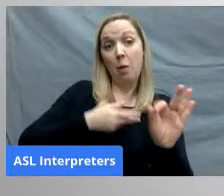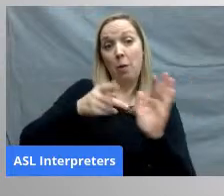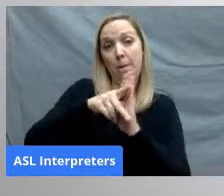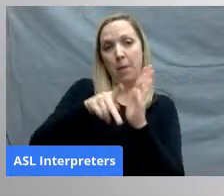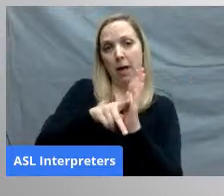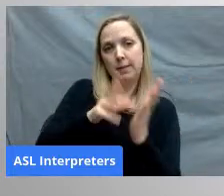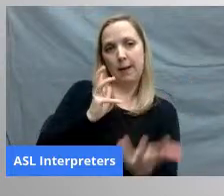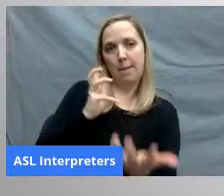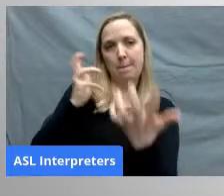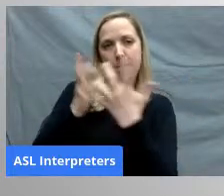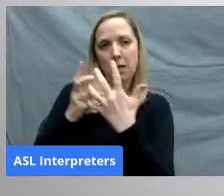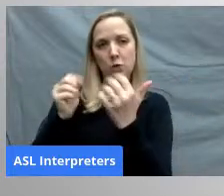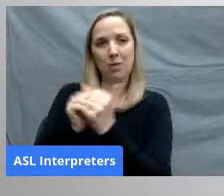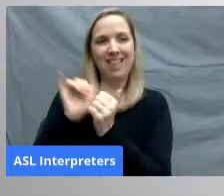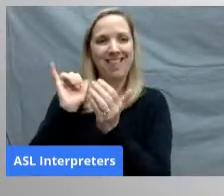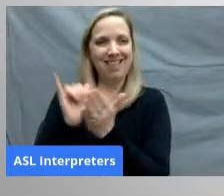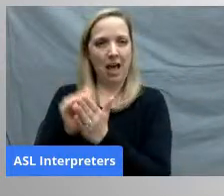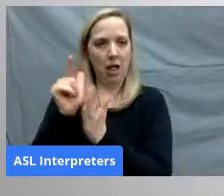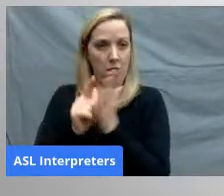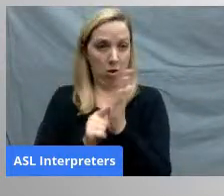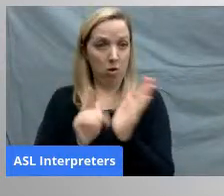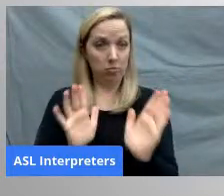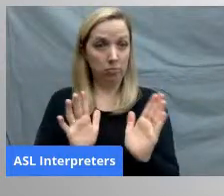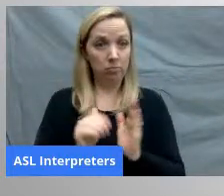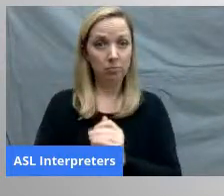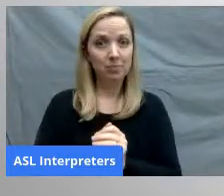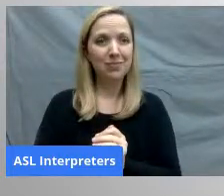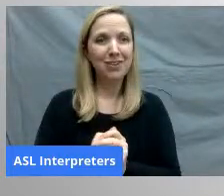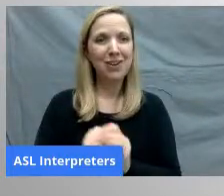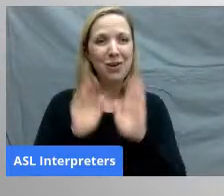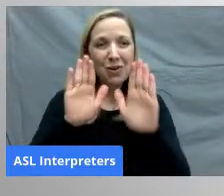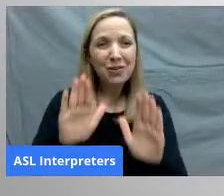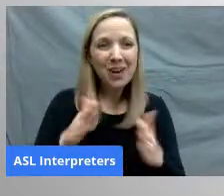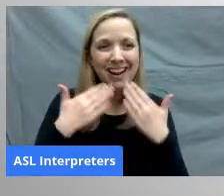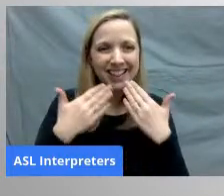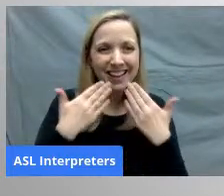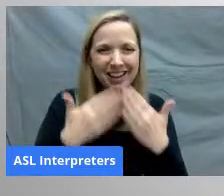law. Yeah, great. Thank you.